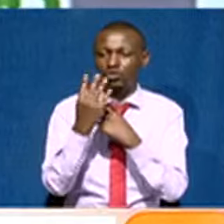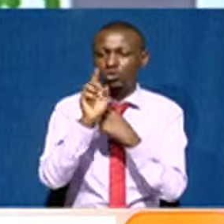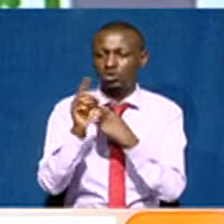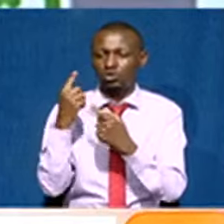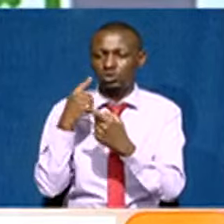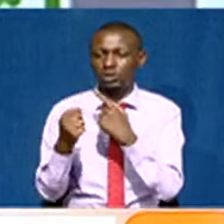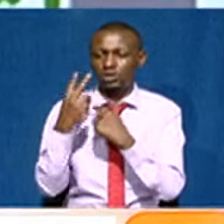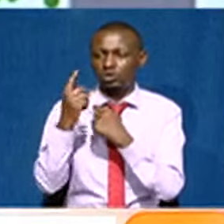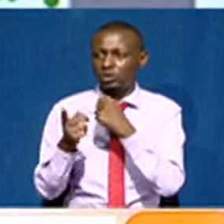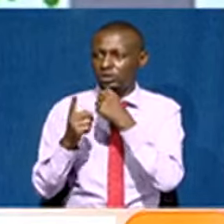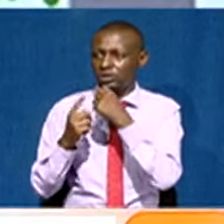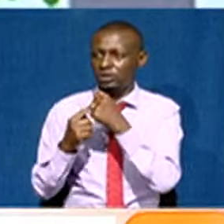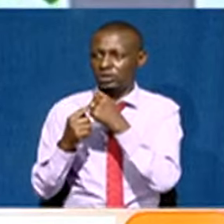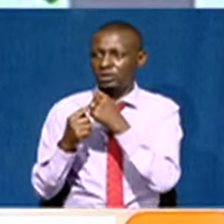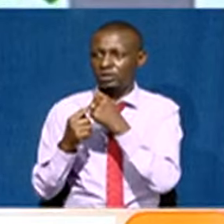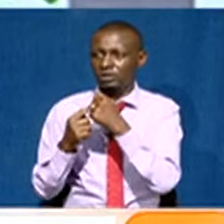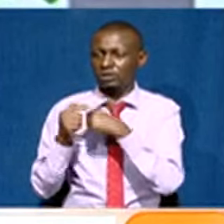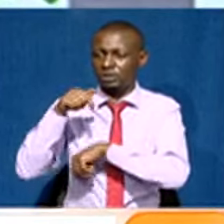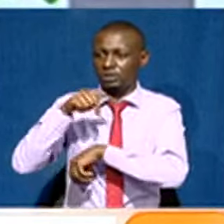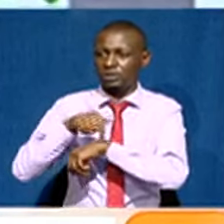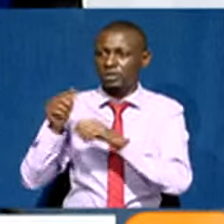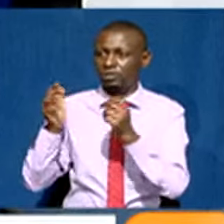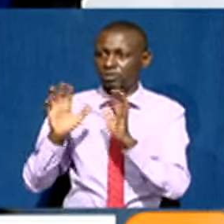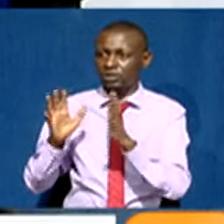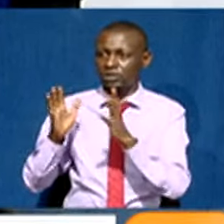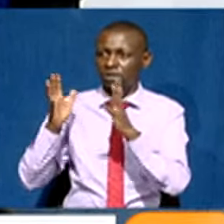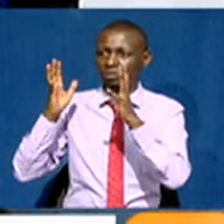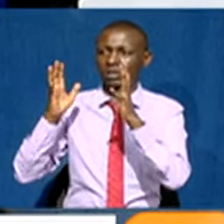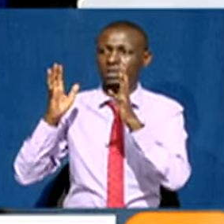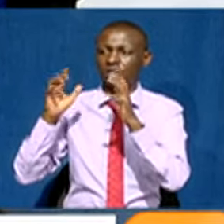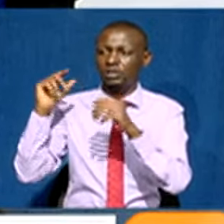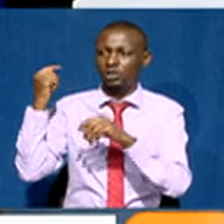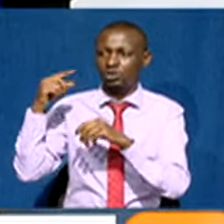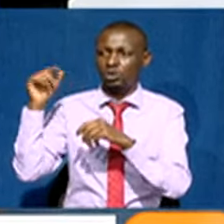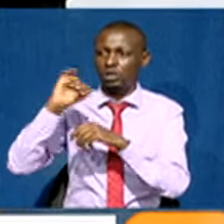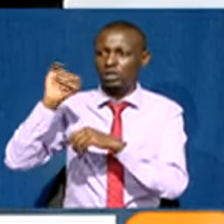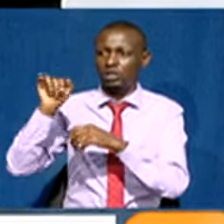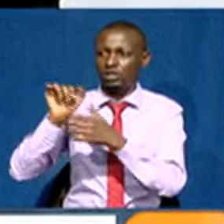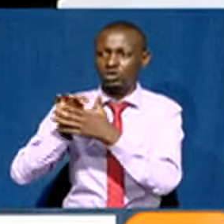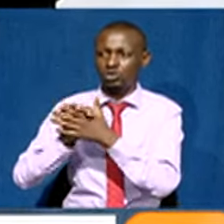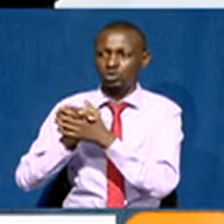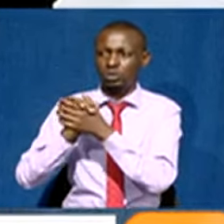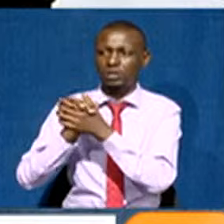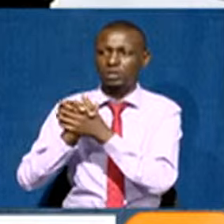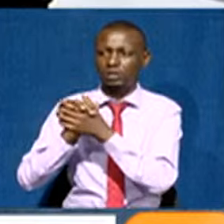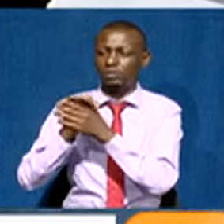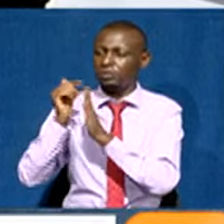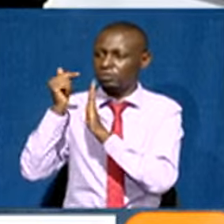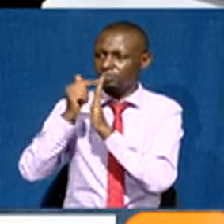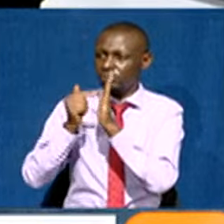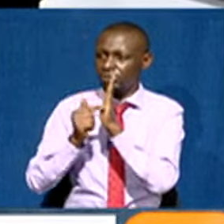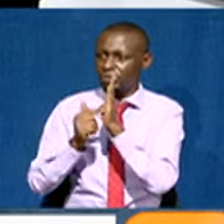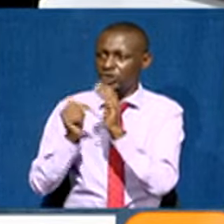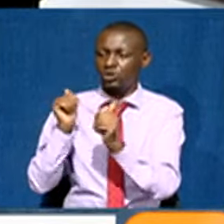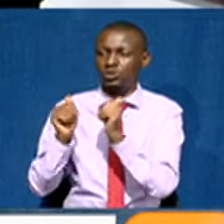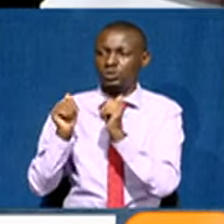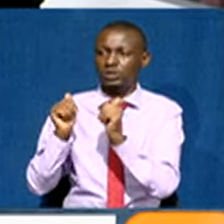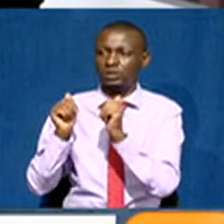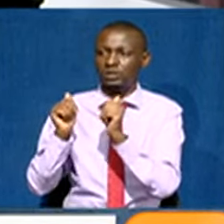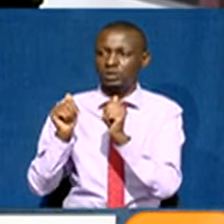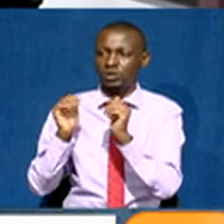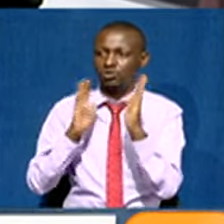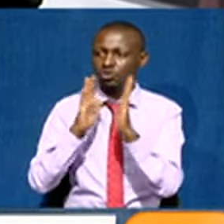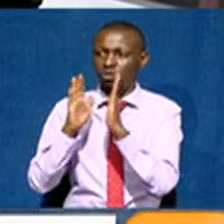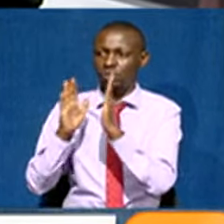better time when you're celebrating this golden jubilee. So what are the key points of this corporate strategy and what do you hope